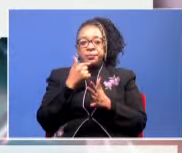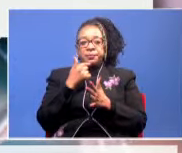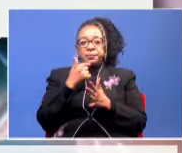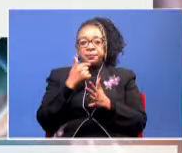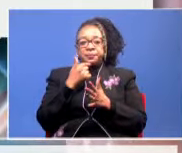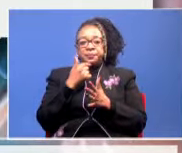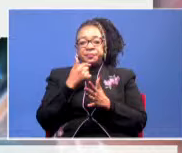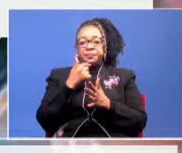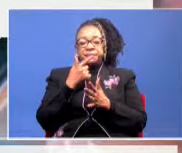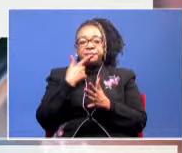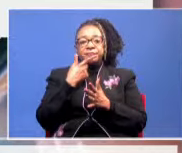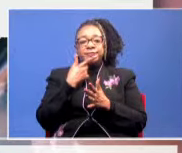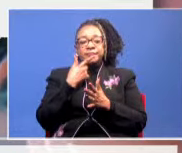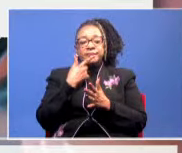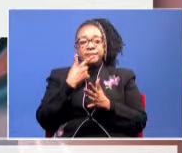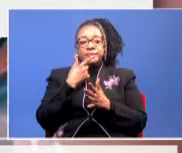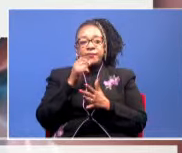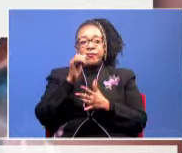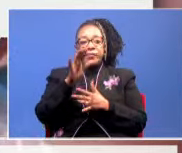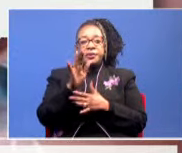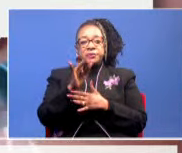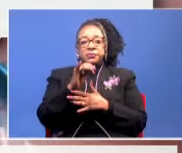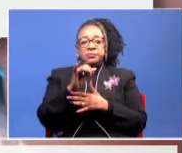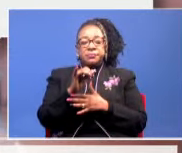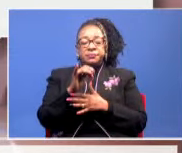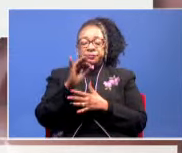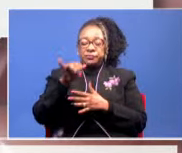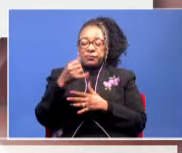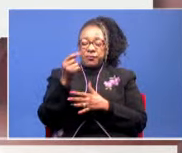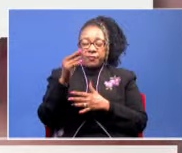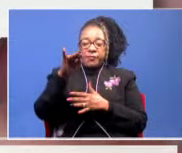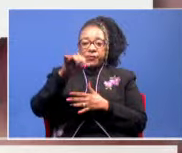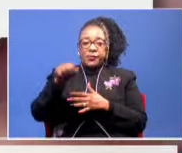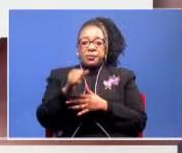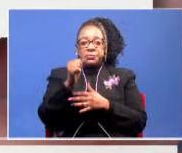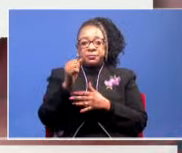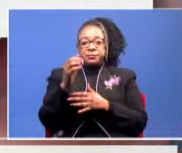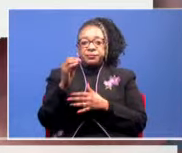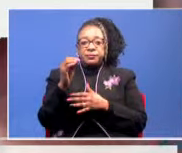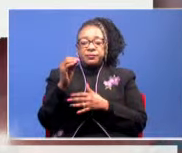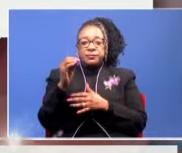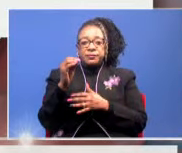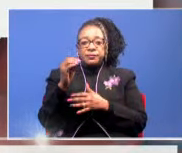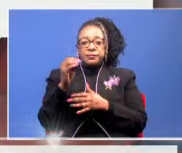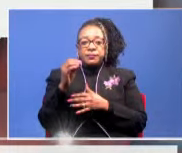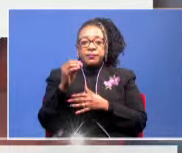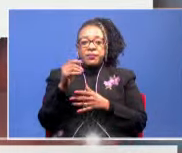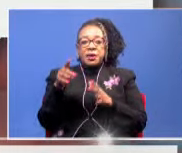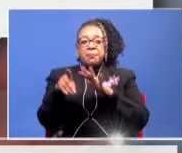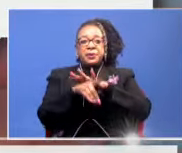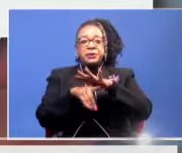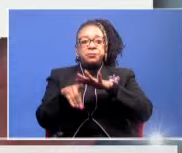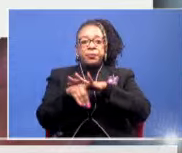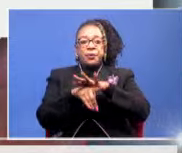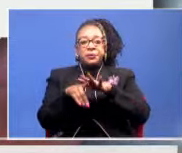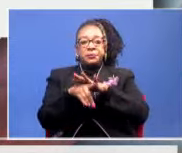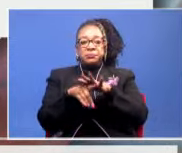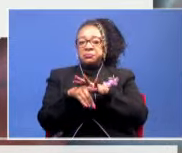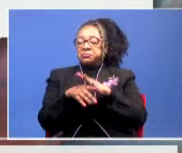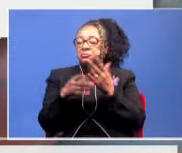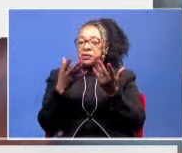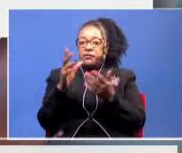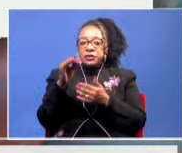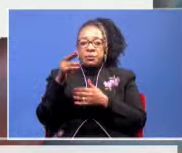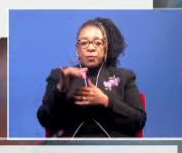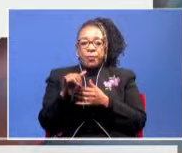Raila Odinga in his whole move in terms of having some kind of camaraderie with the president says that principle is indivisible. It is either